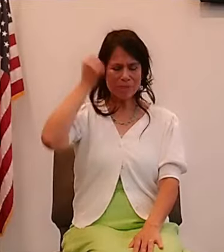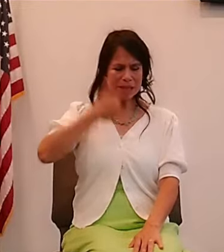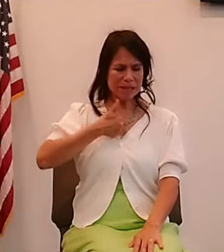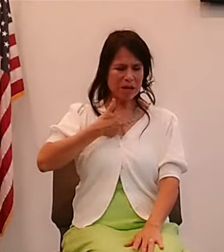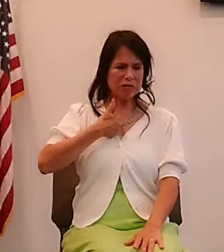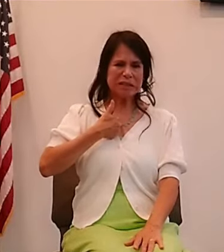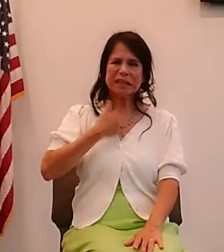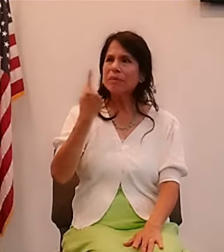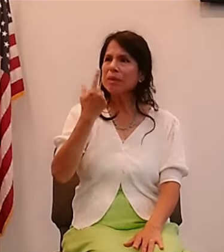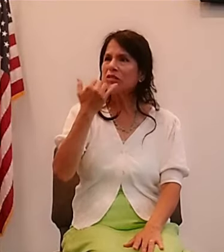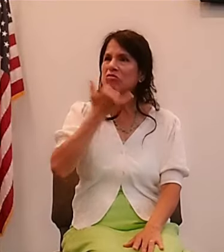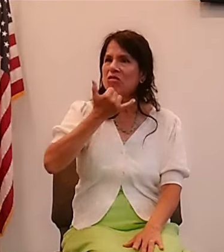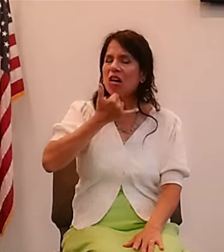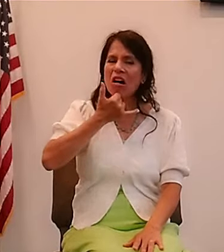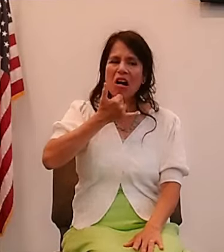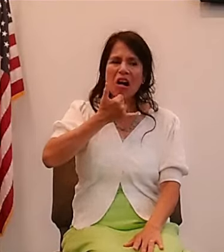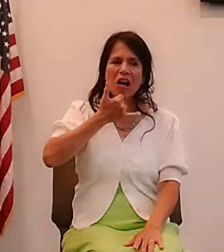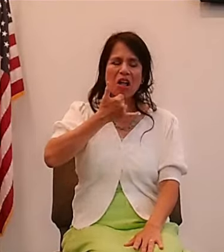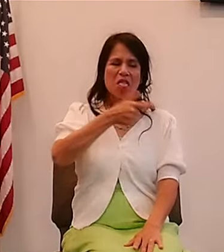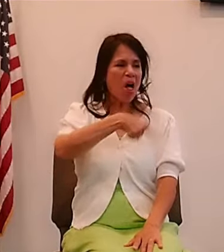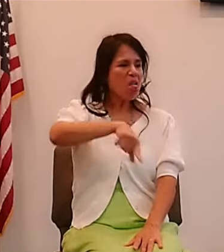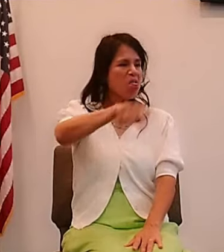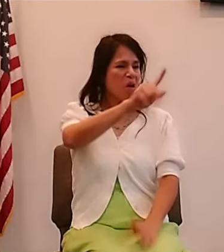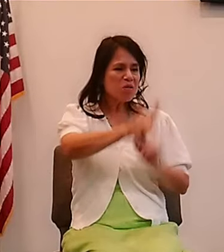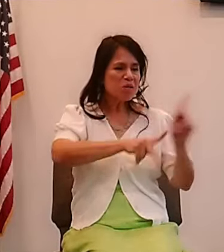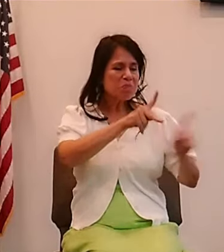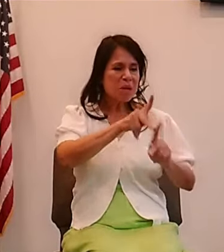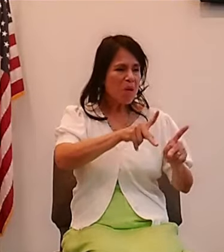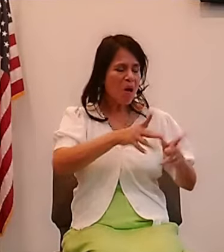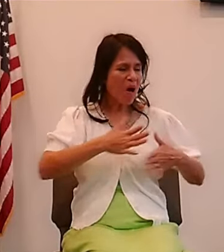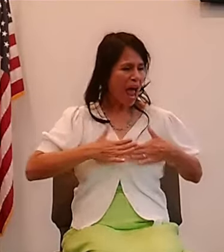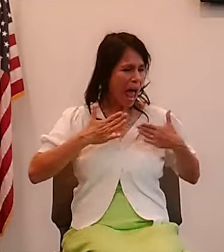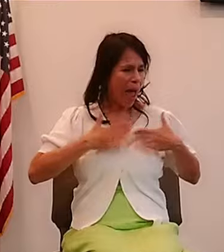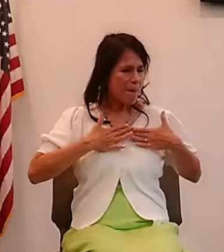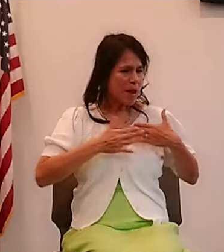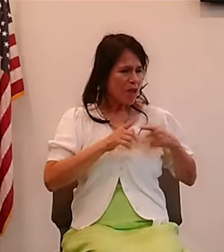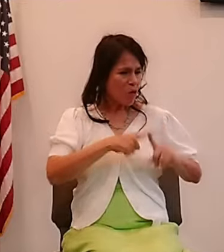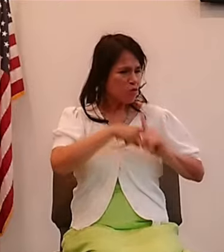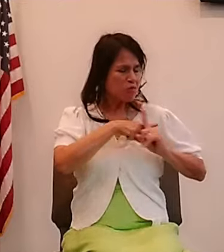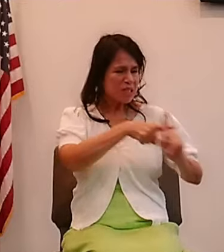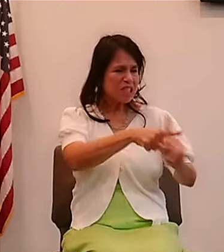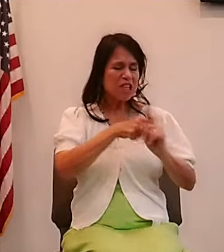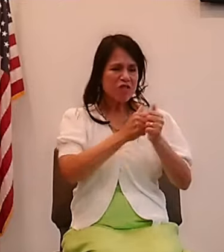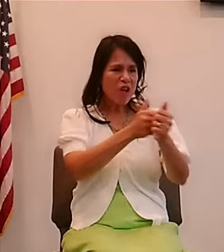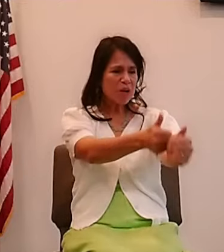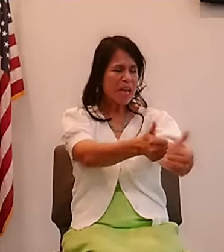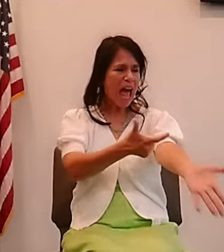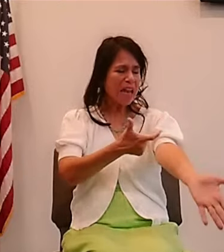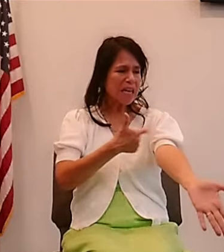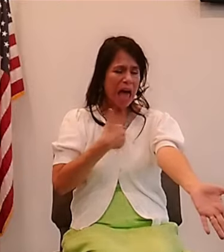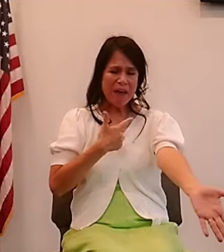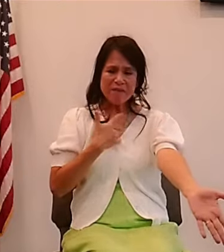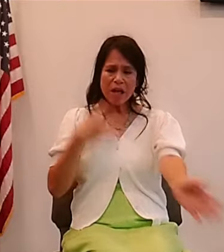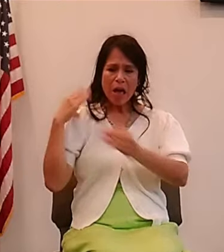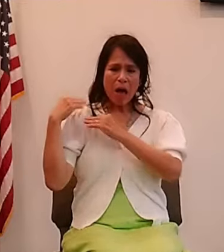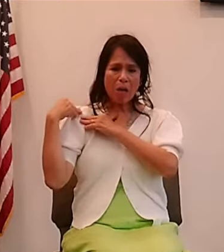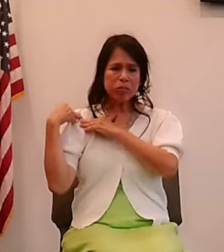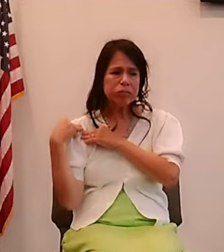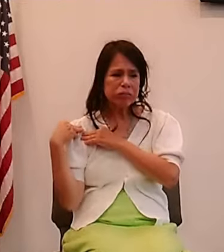You know, all these people are walking around so happy following the Lord, and I'm just carrying around all this care and concern.